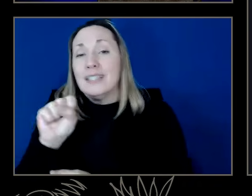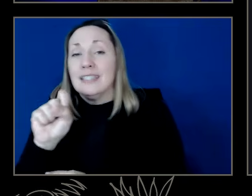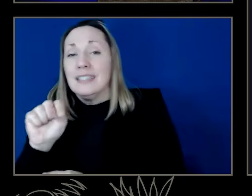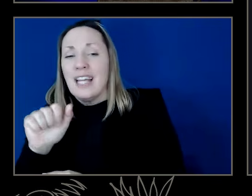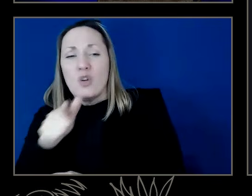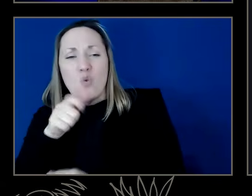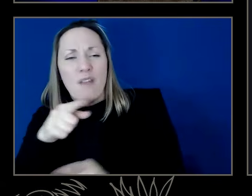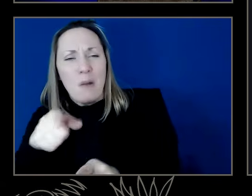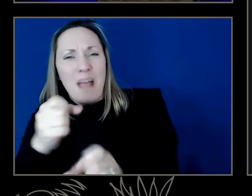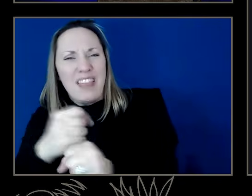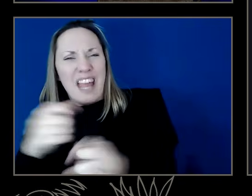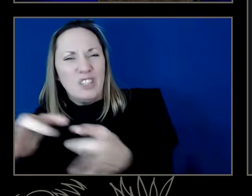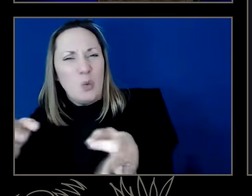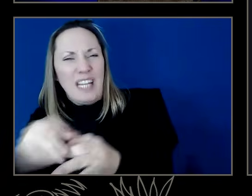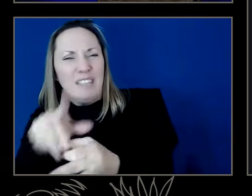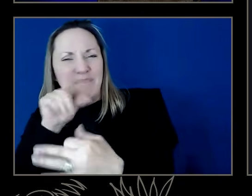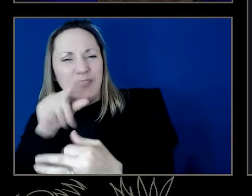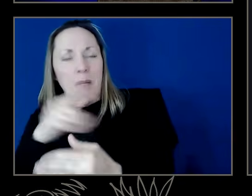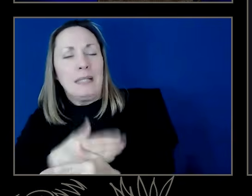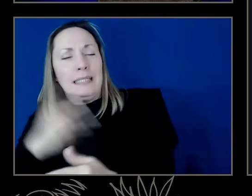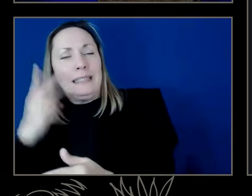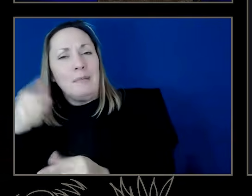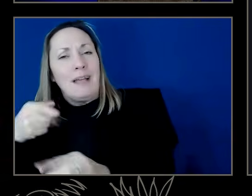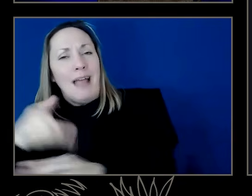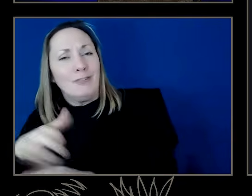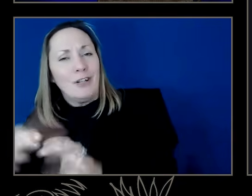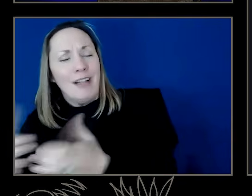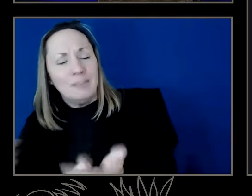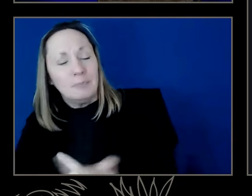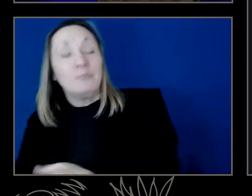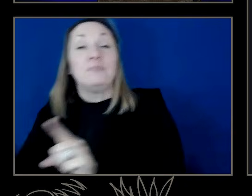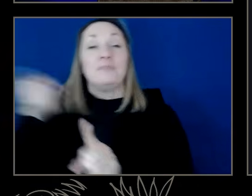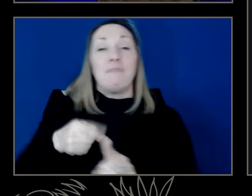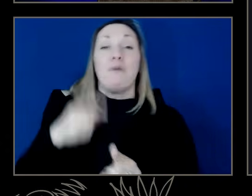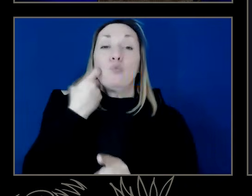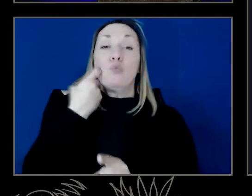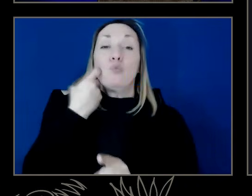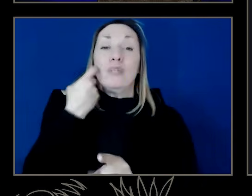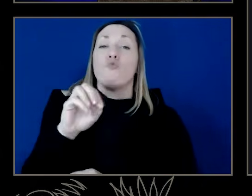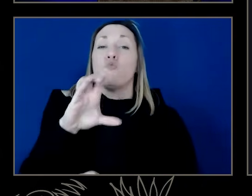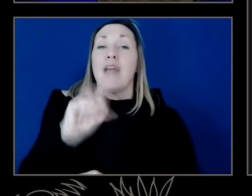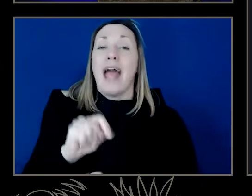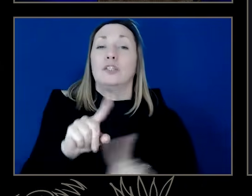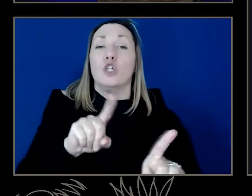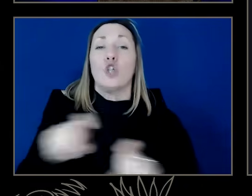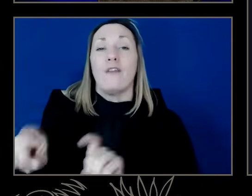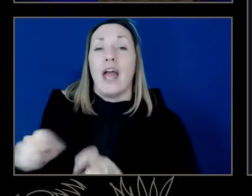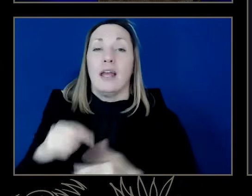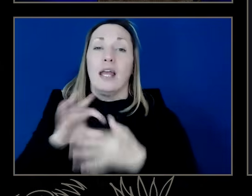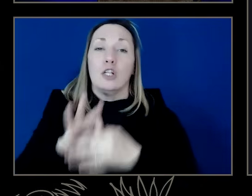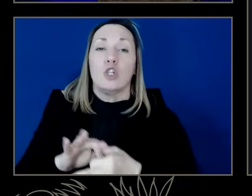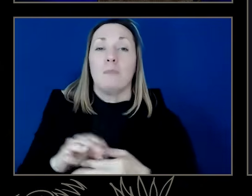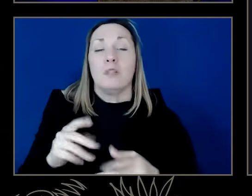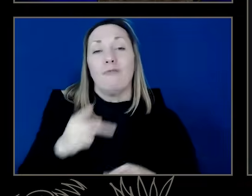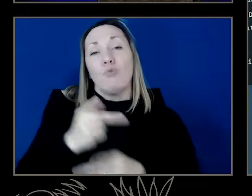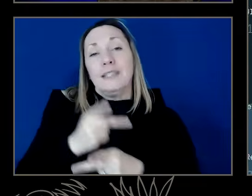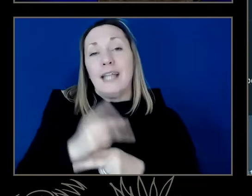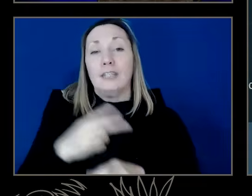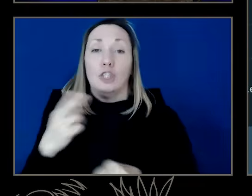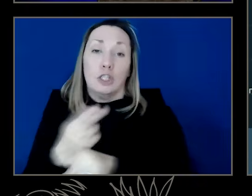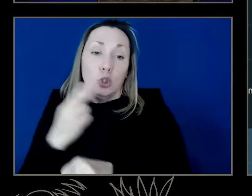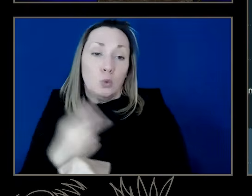after class. But recently, there was a React survey, and in terms of retention and